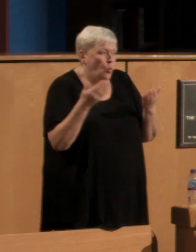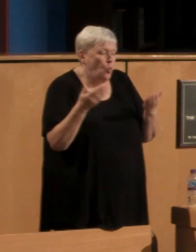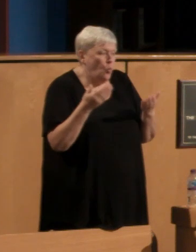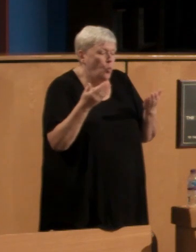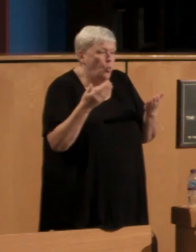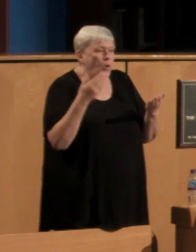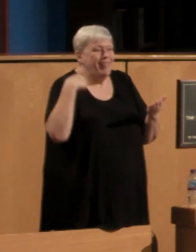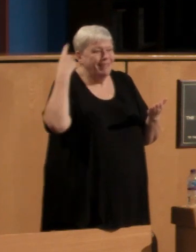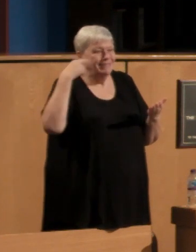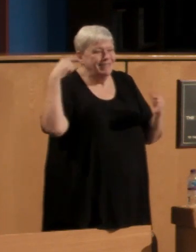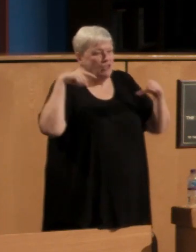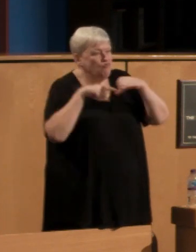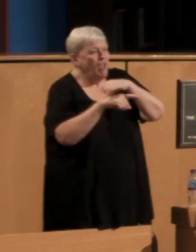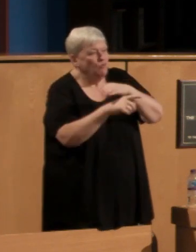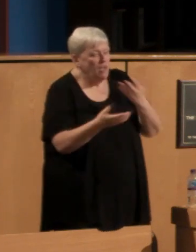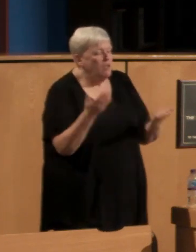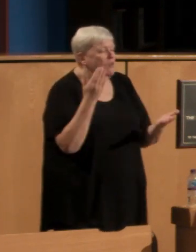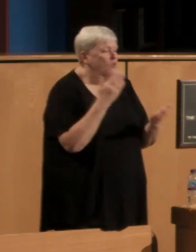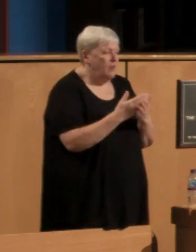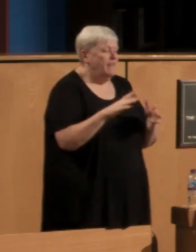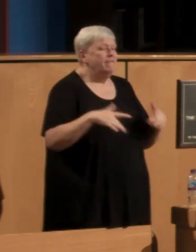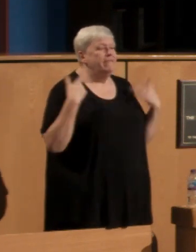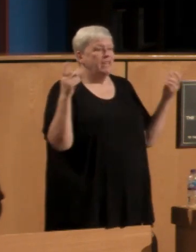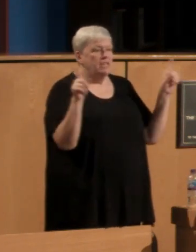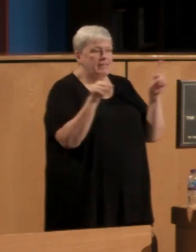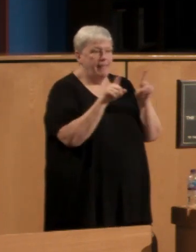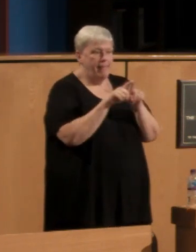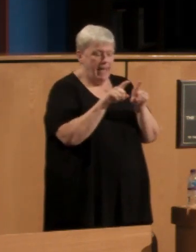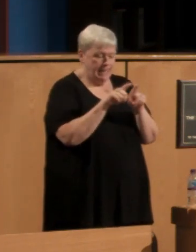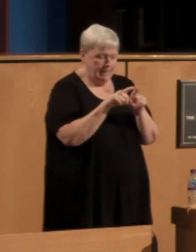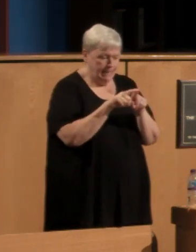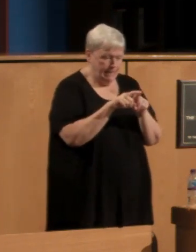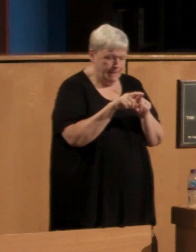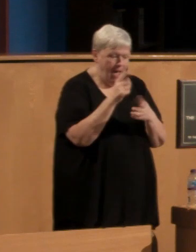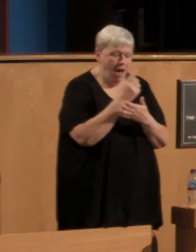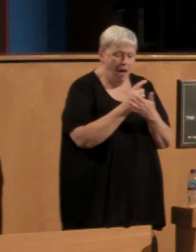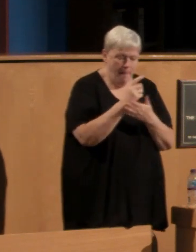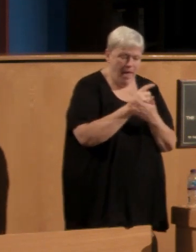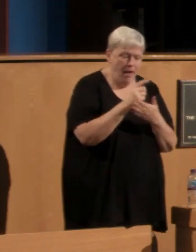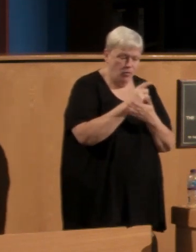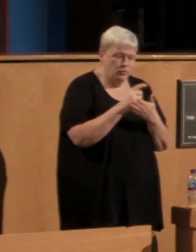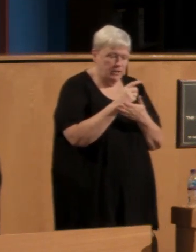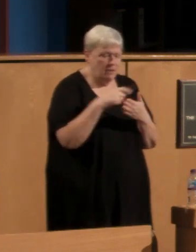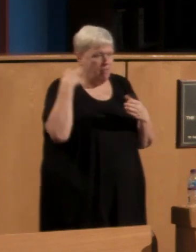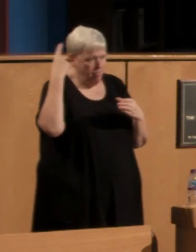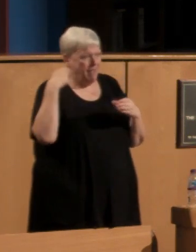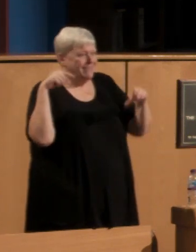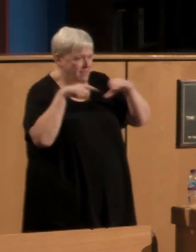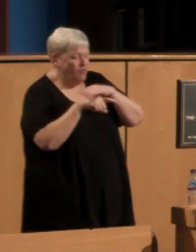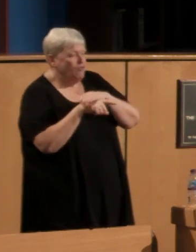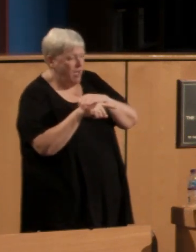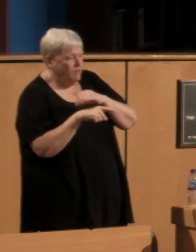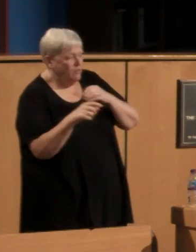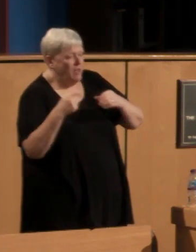Underground, and feels very much like it is about London and kind of